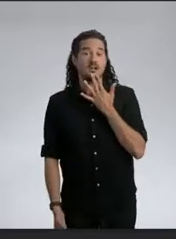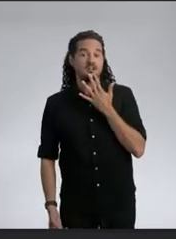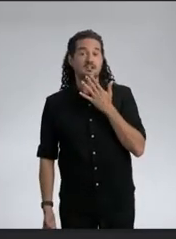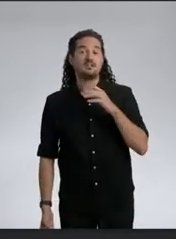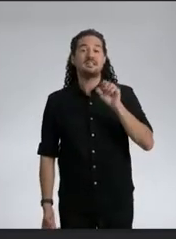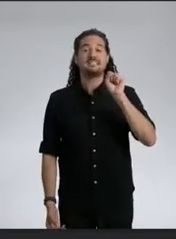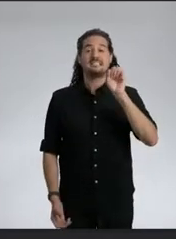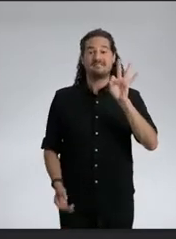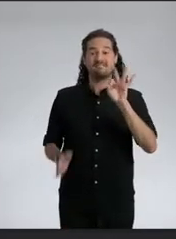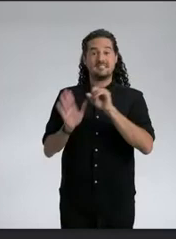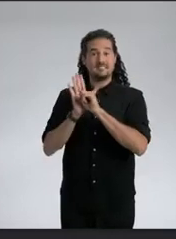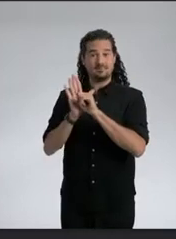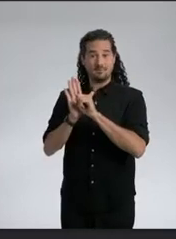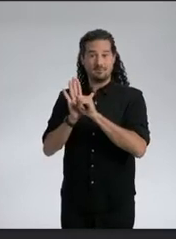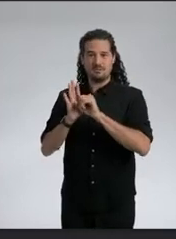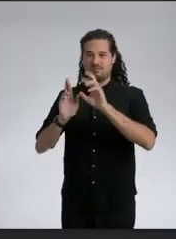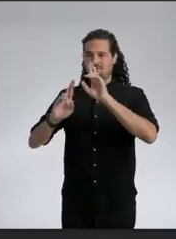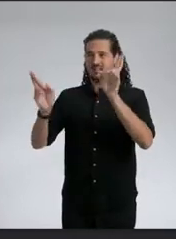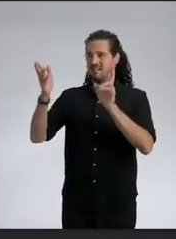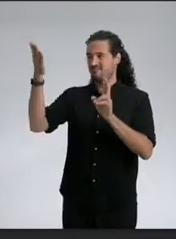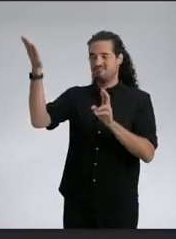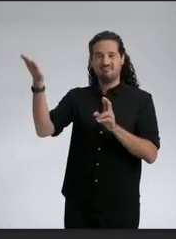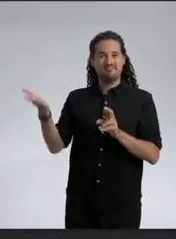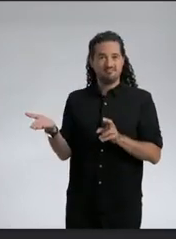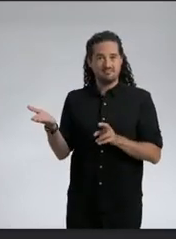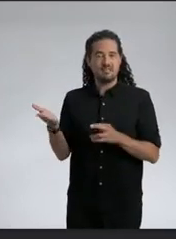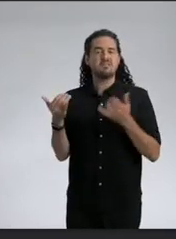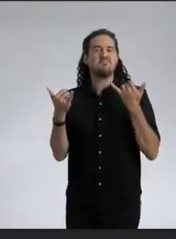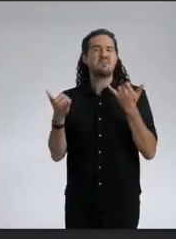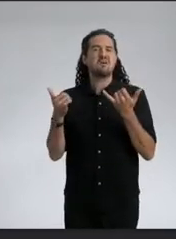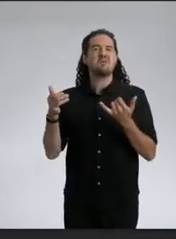iPadOS. For now, I'll just add my button.